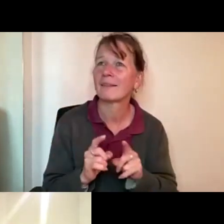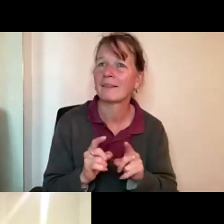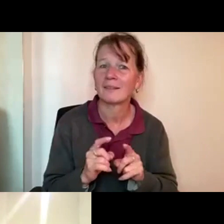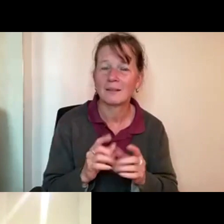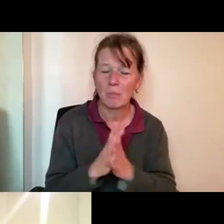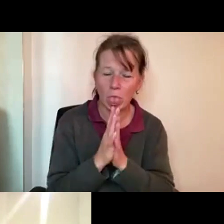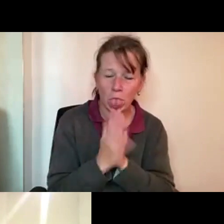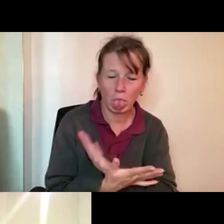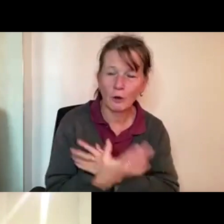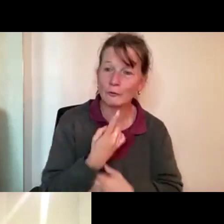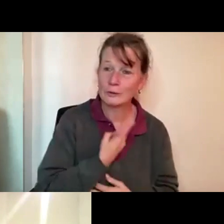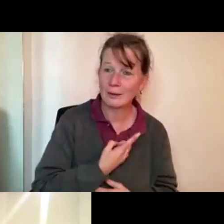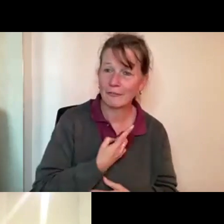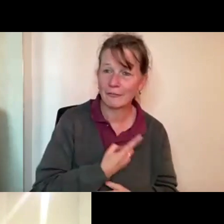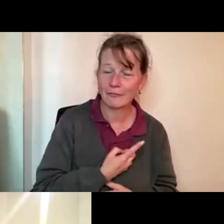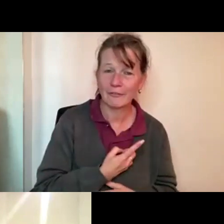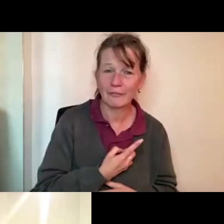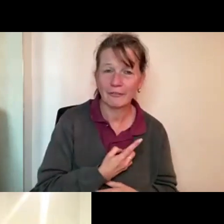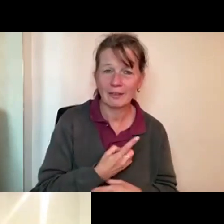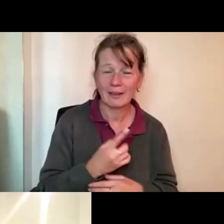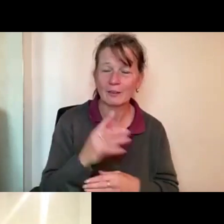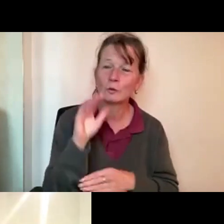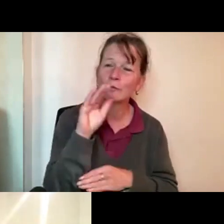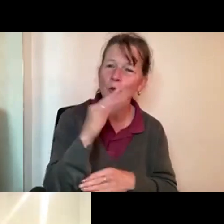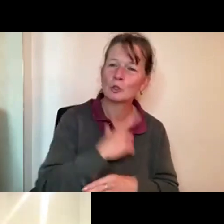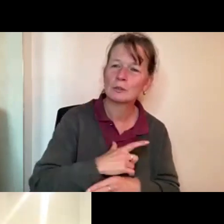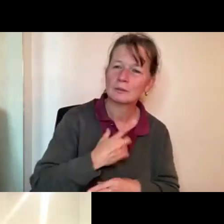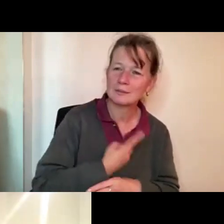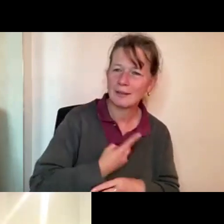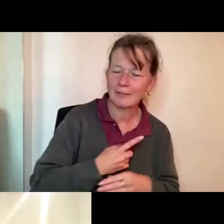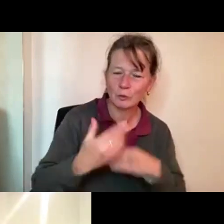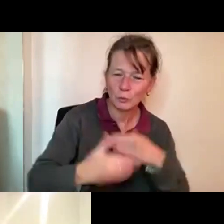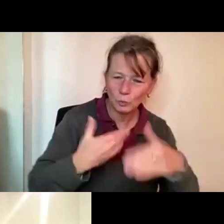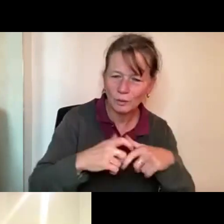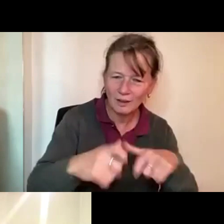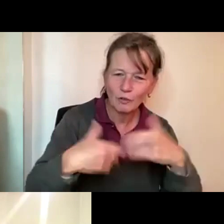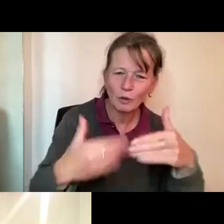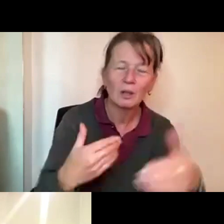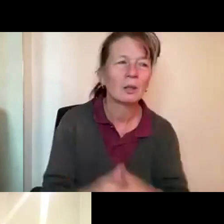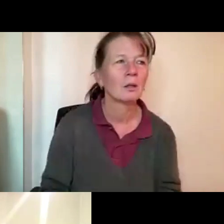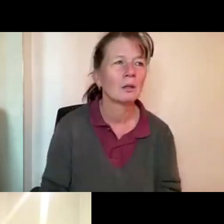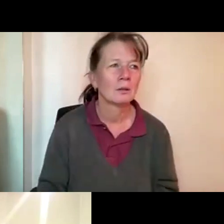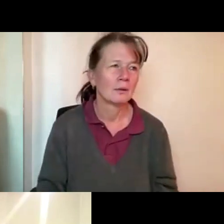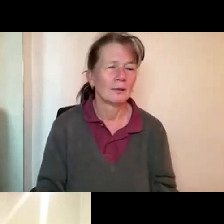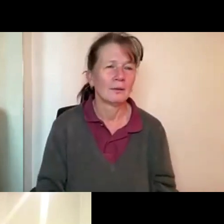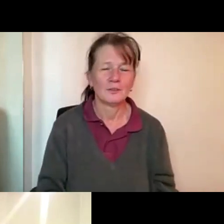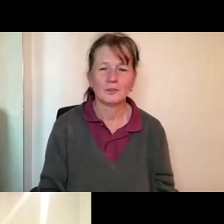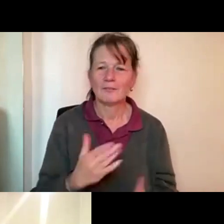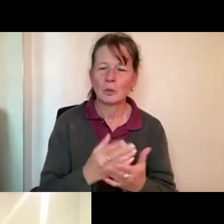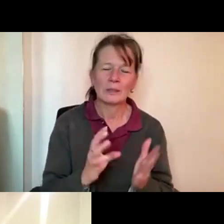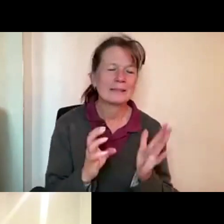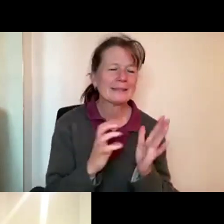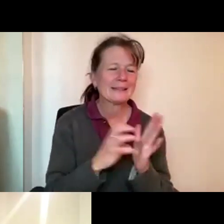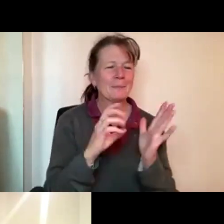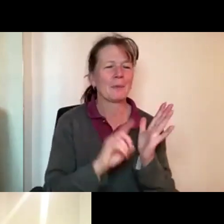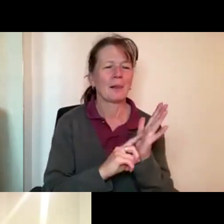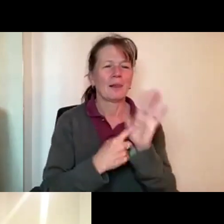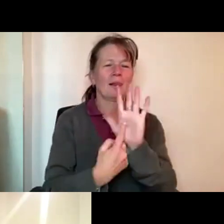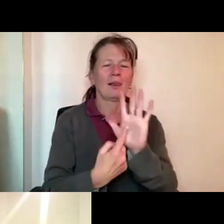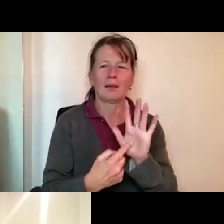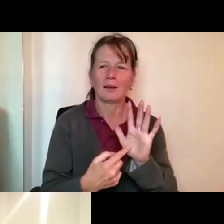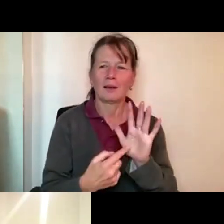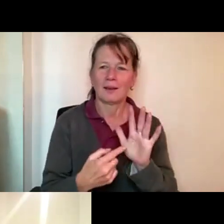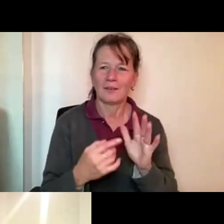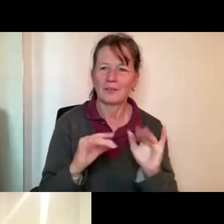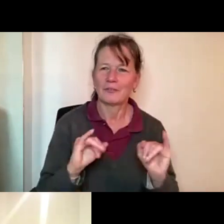of oneself and of the future being to carry on being like that. So on that front, symbolically, the violence was